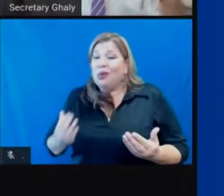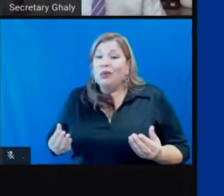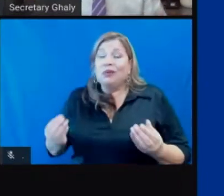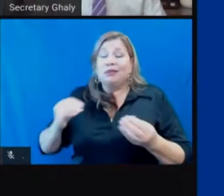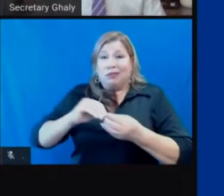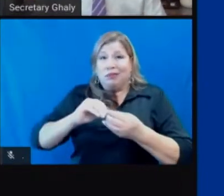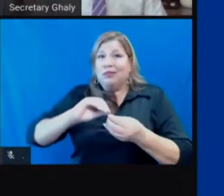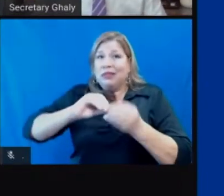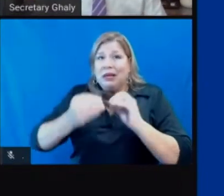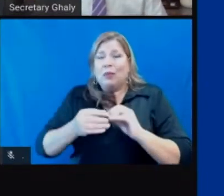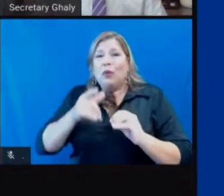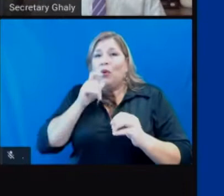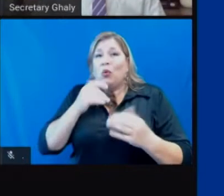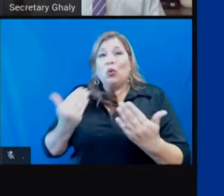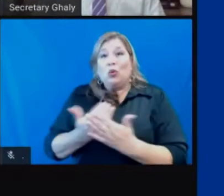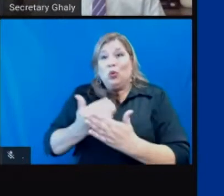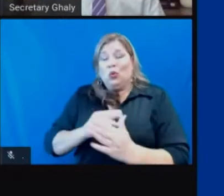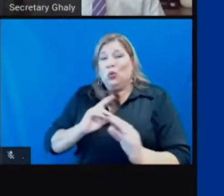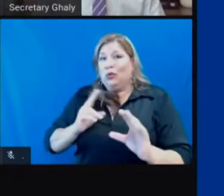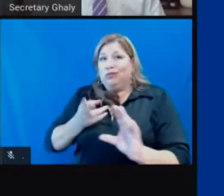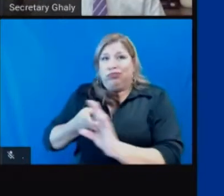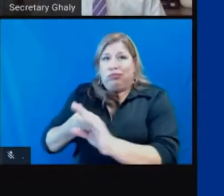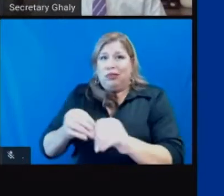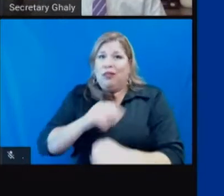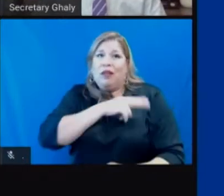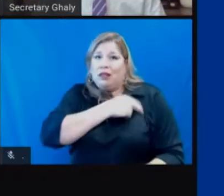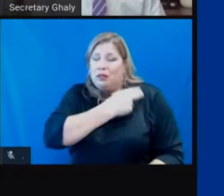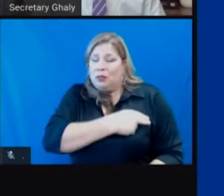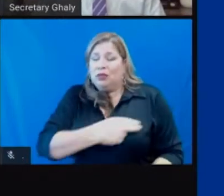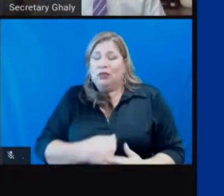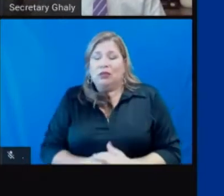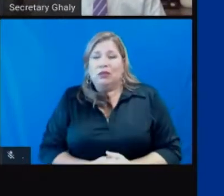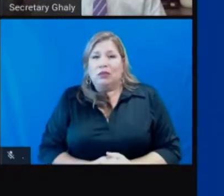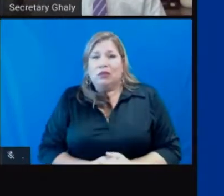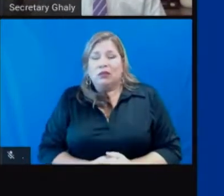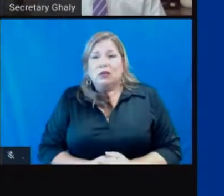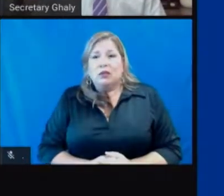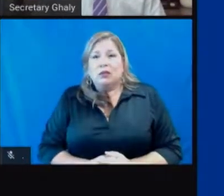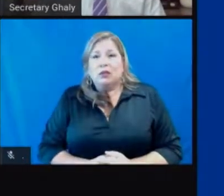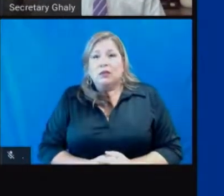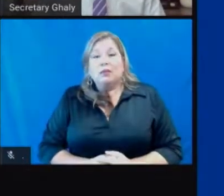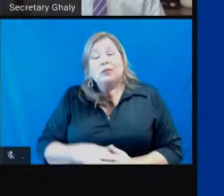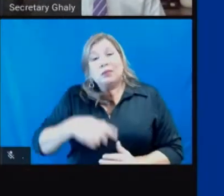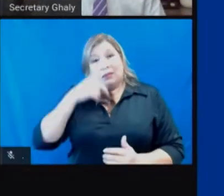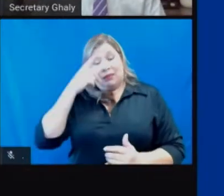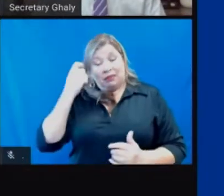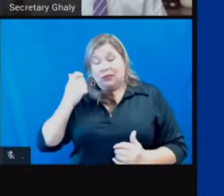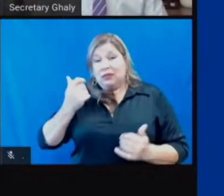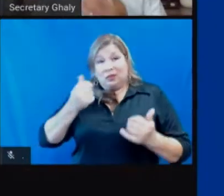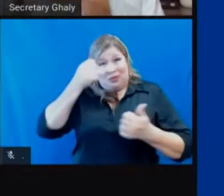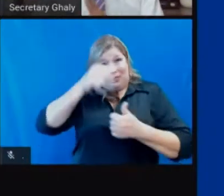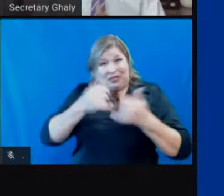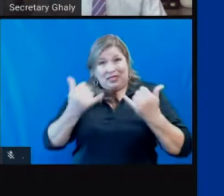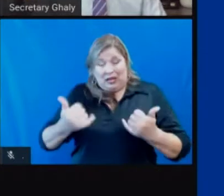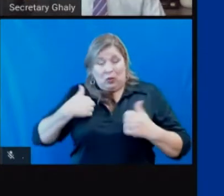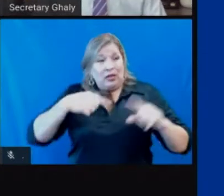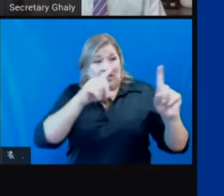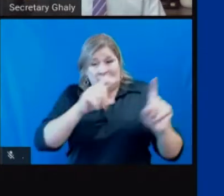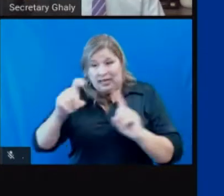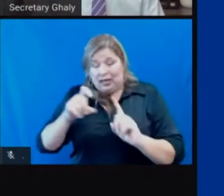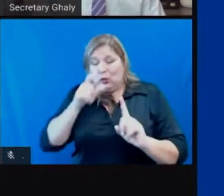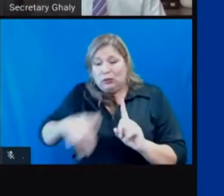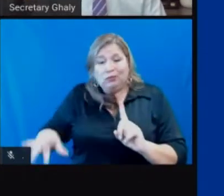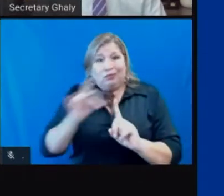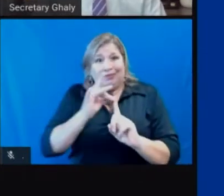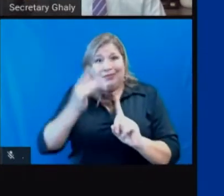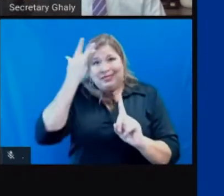because what I said earlier, a reminder, roughly 12% of those individuals, those cases today that test positive, we expect